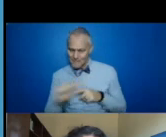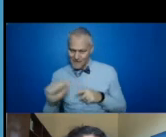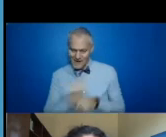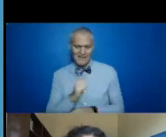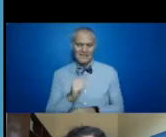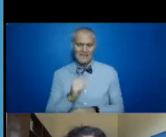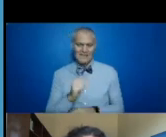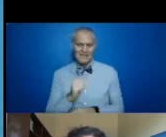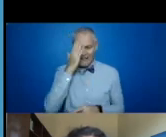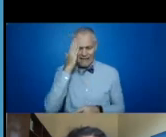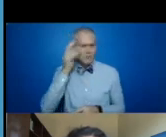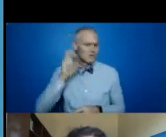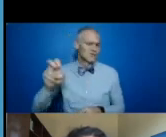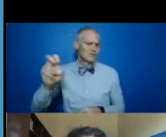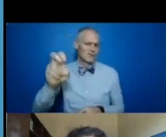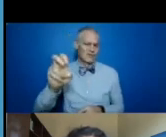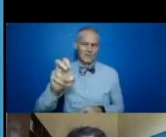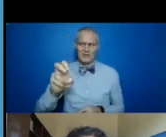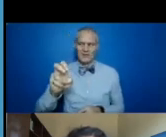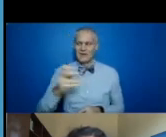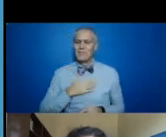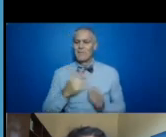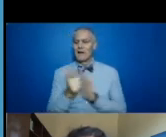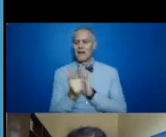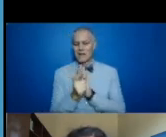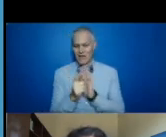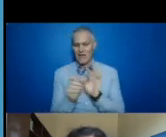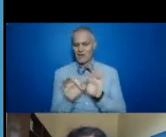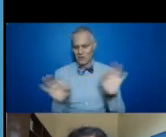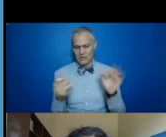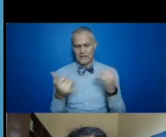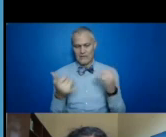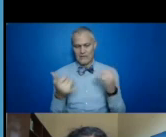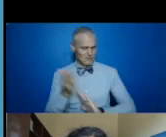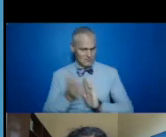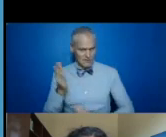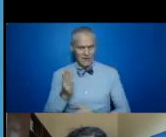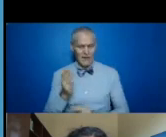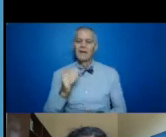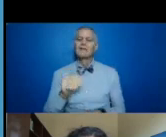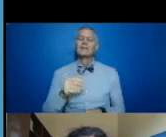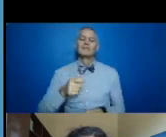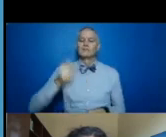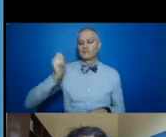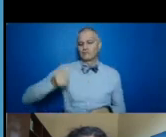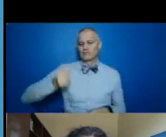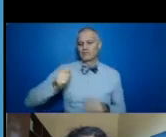intellectual journey, my law degree is still active. I was a practicing trial lawyer in Georgia